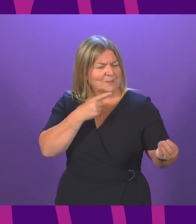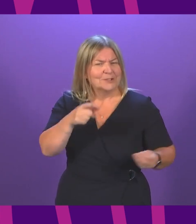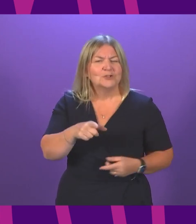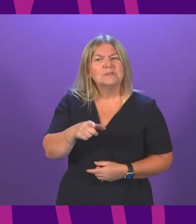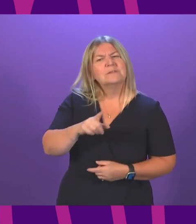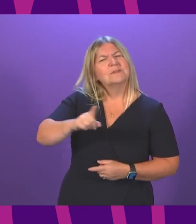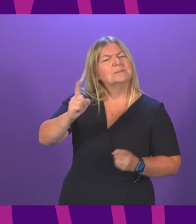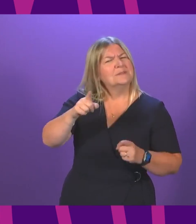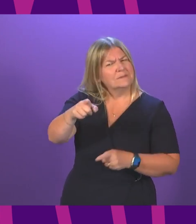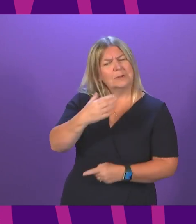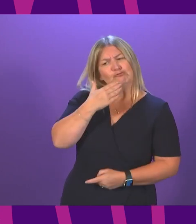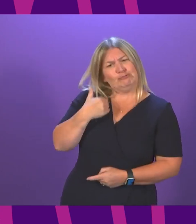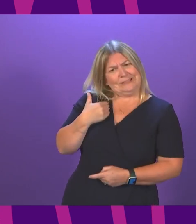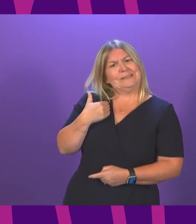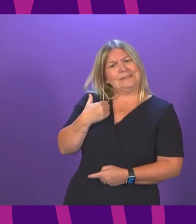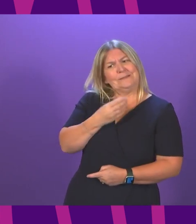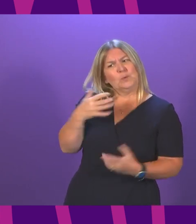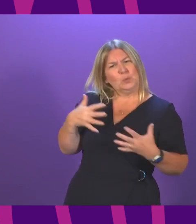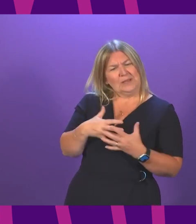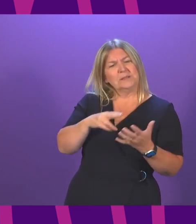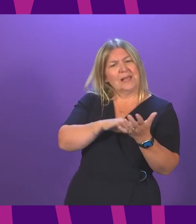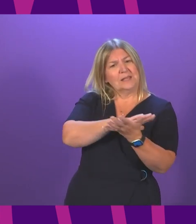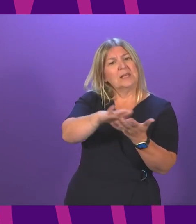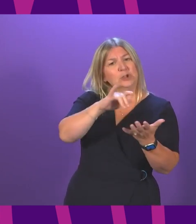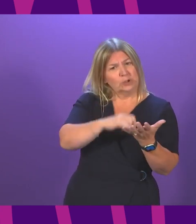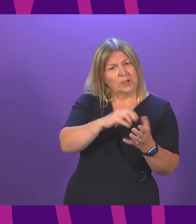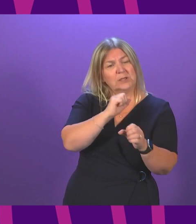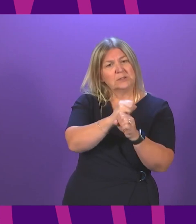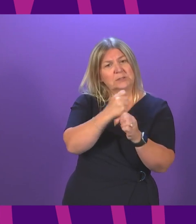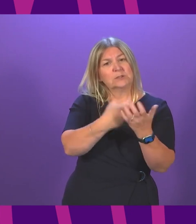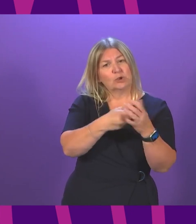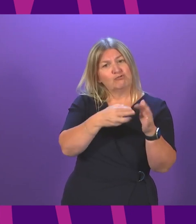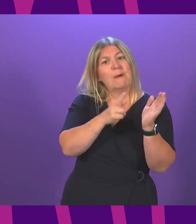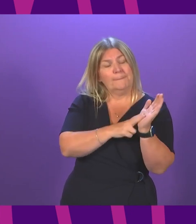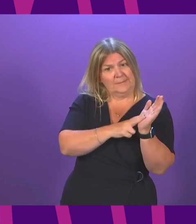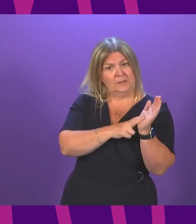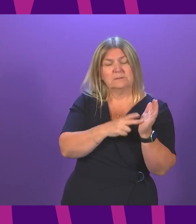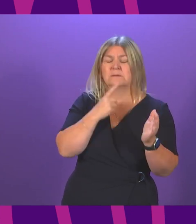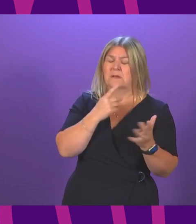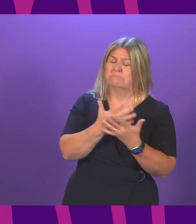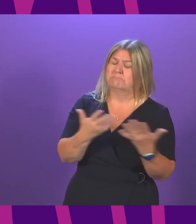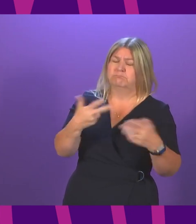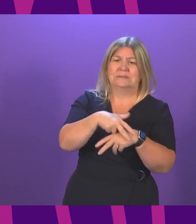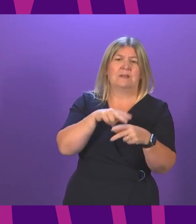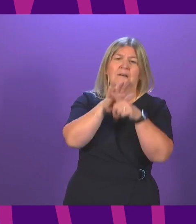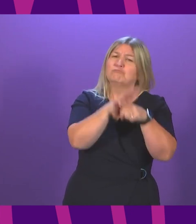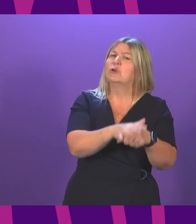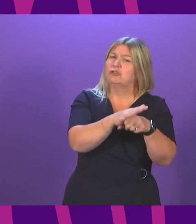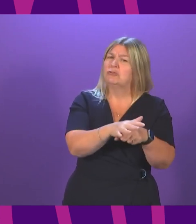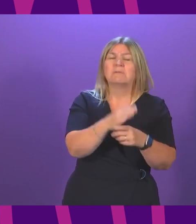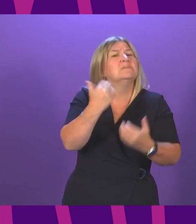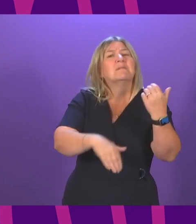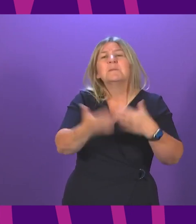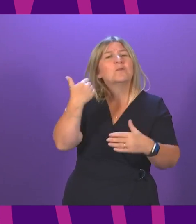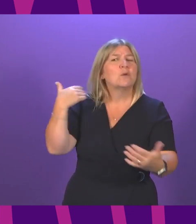In recent weeks, NHS Grampian has said that staff are under more pressure than any other time throughout